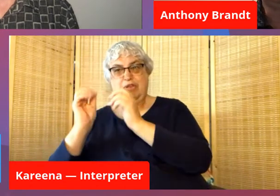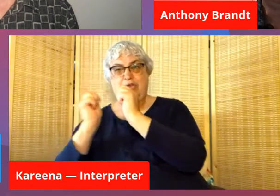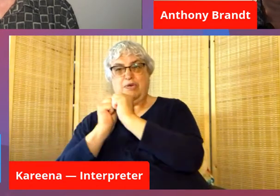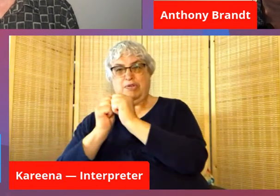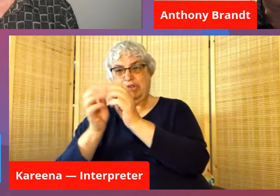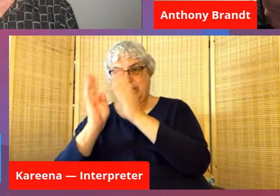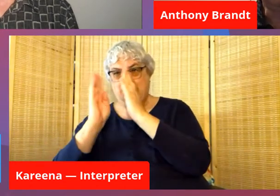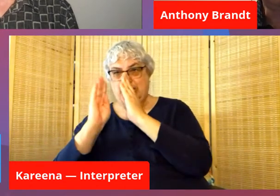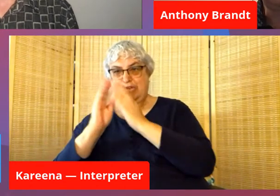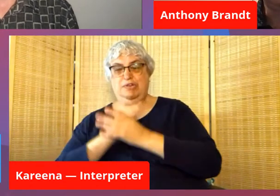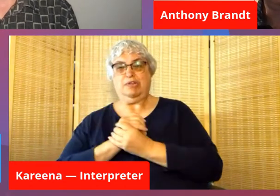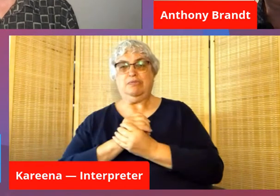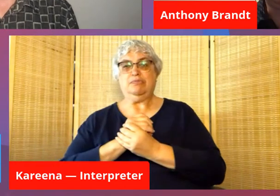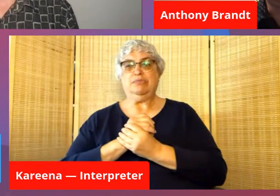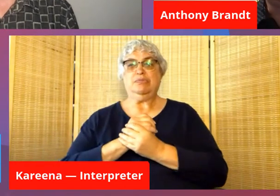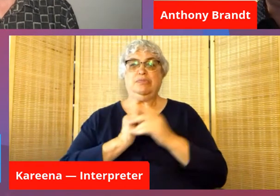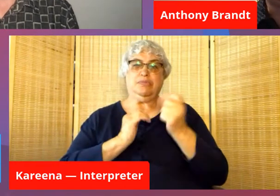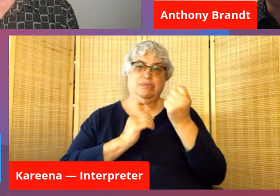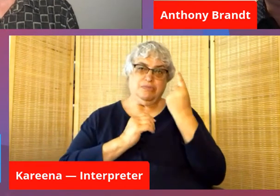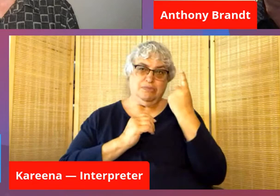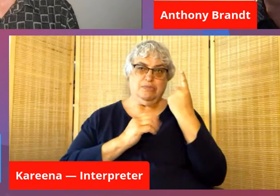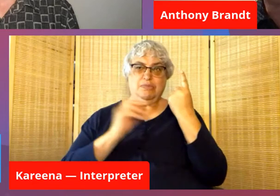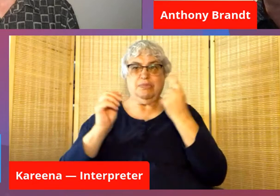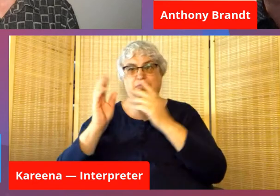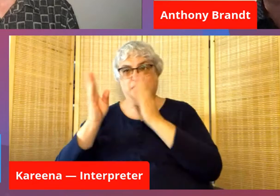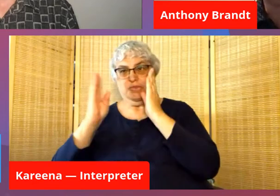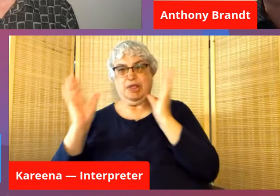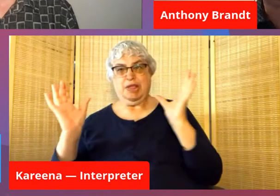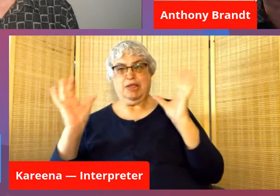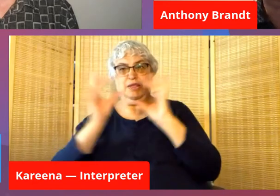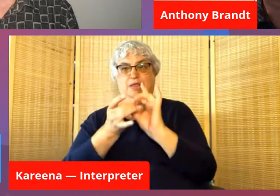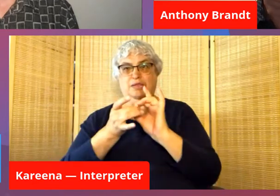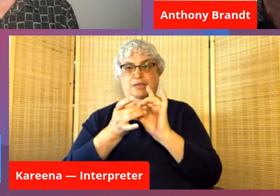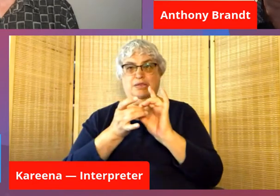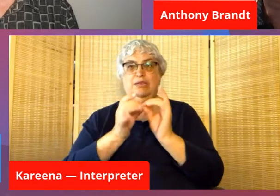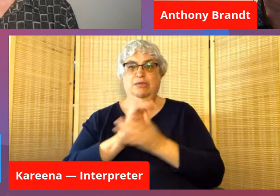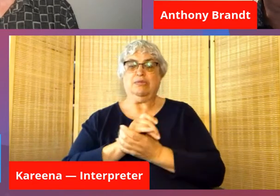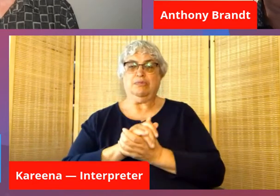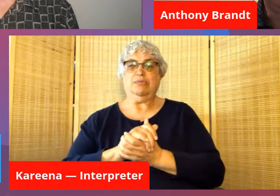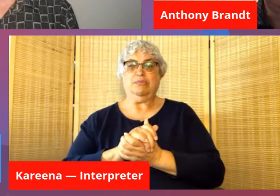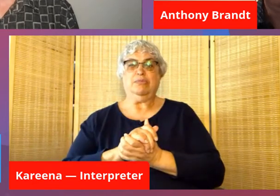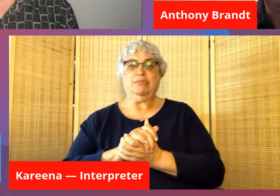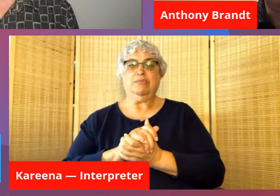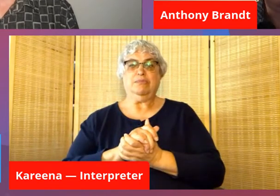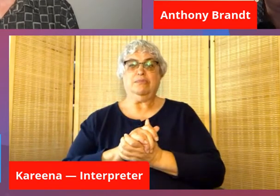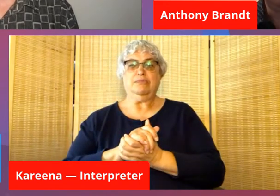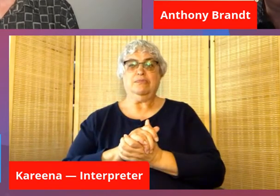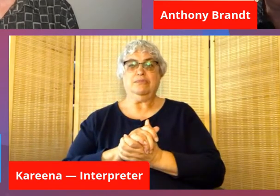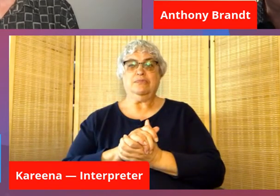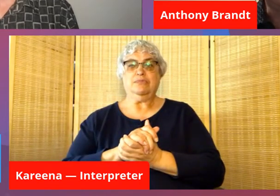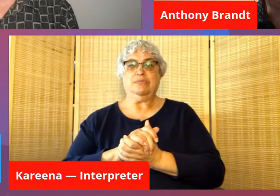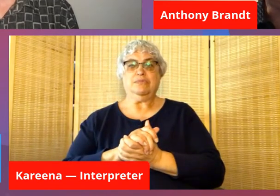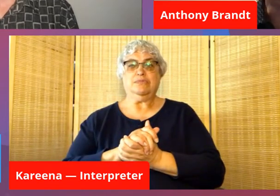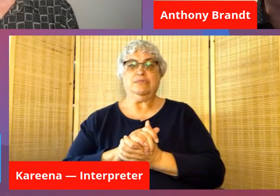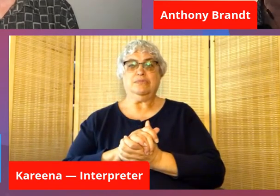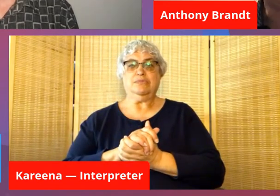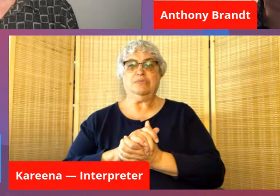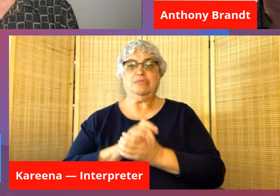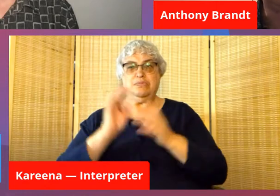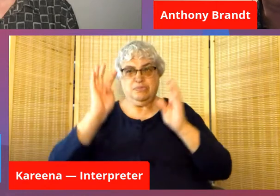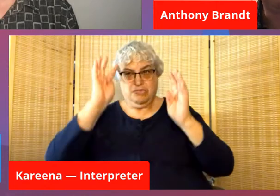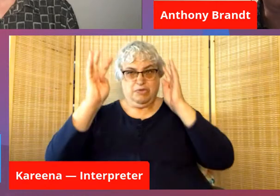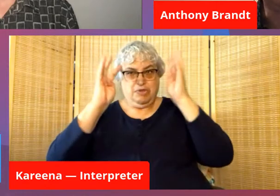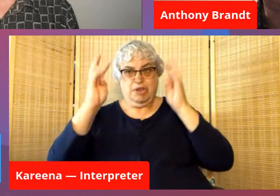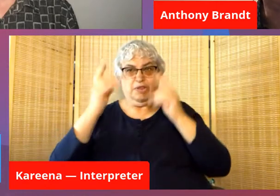attention. And understanding and attention together is connection. And so, you know, the creative use